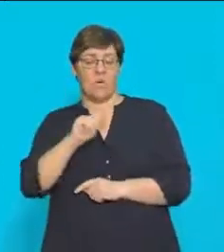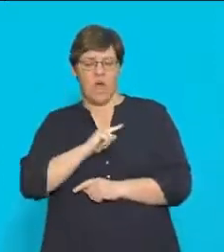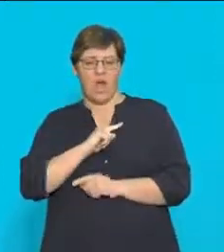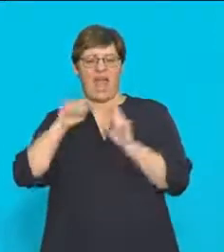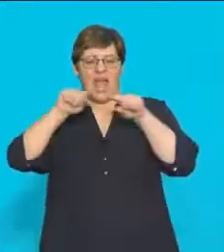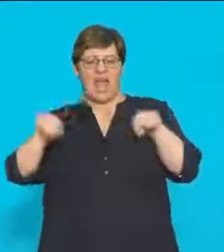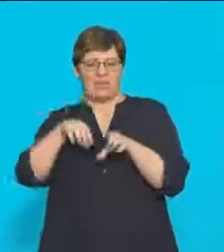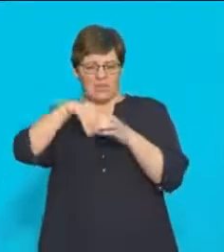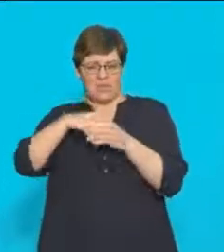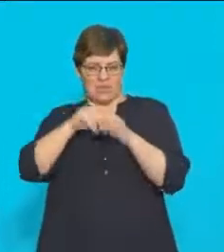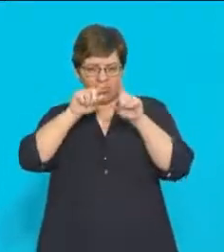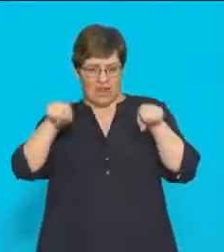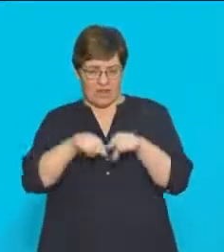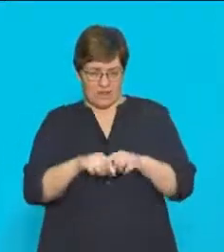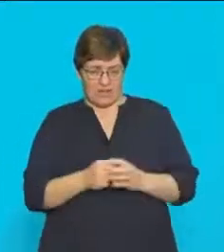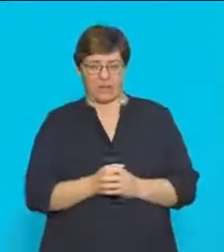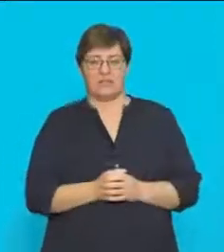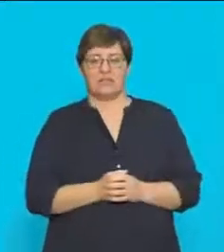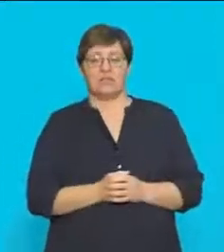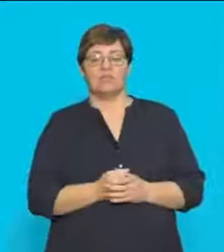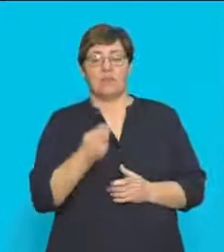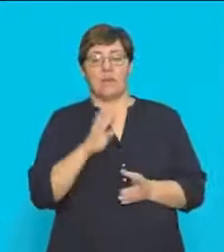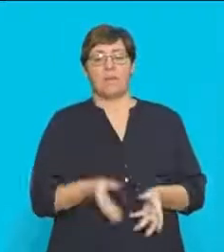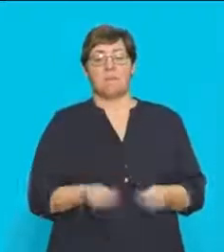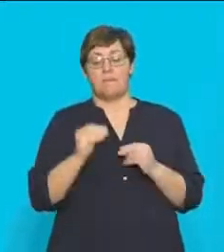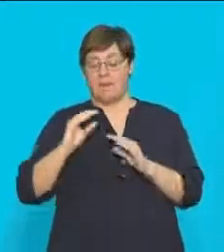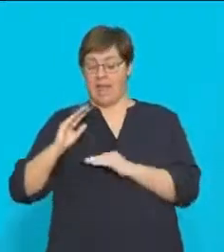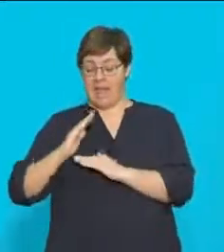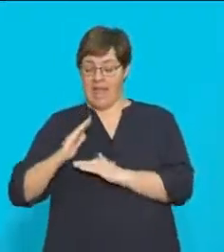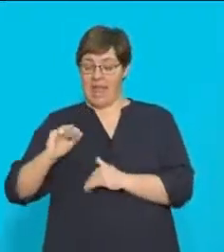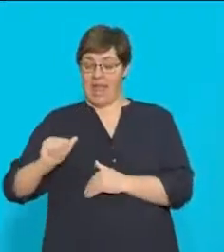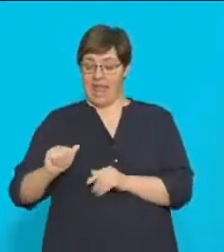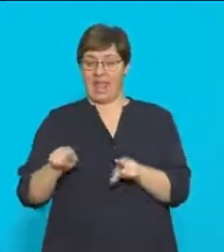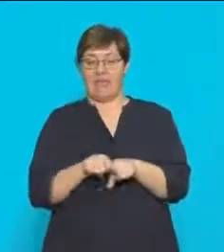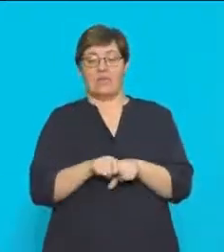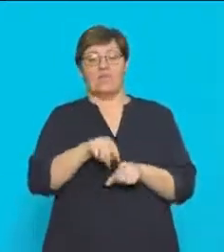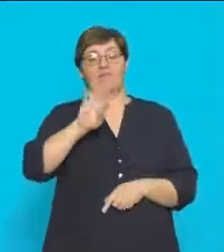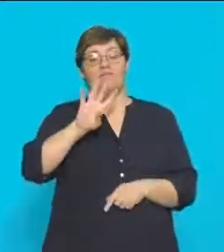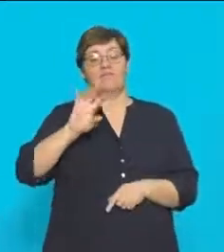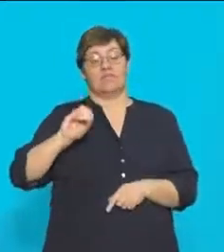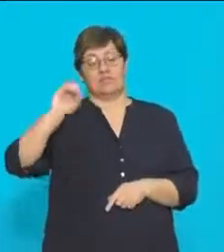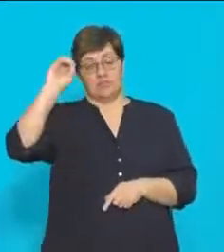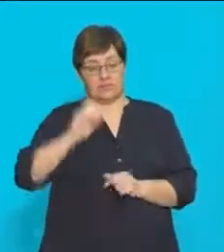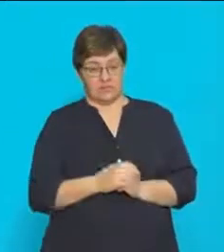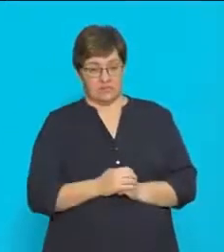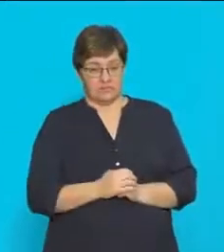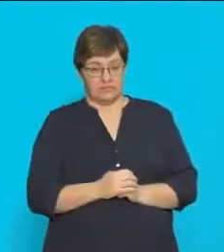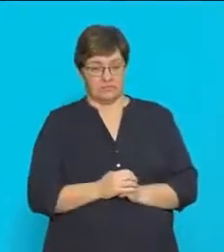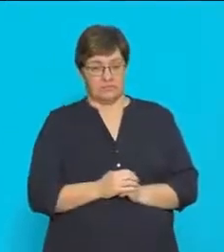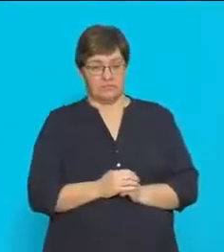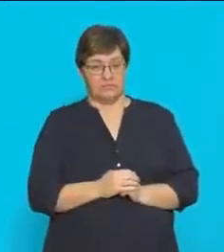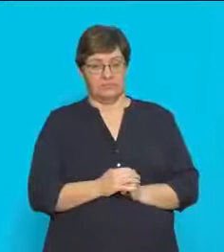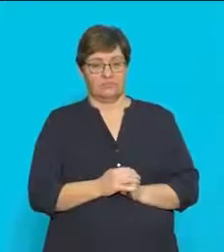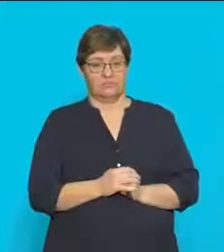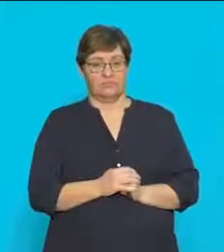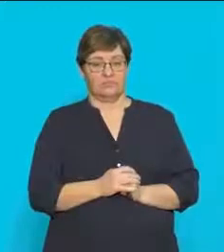105 and 35, we subtract that from 180 degrees, and we find that our angle A now has a value of